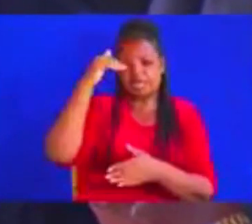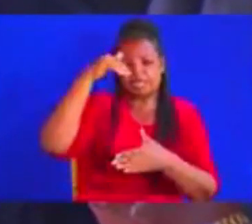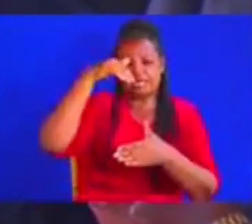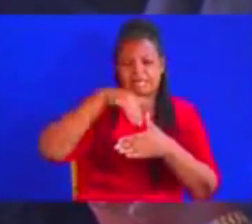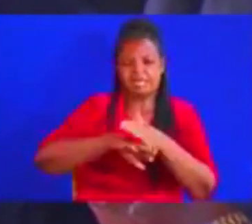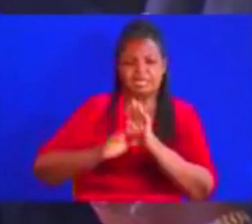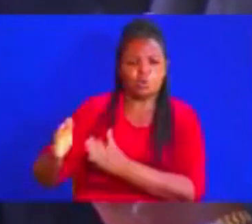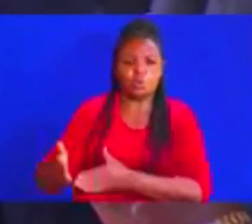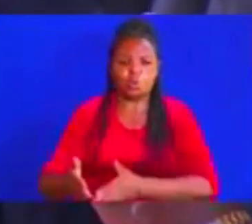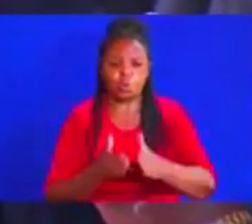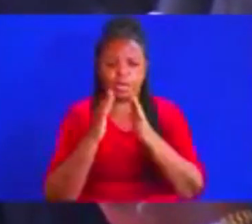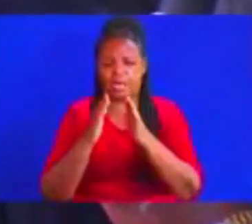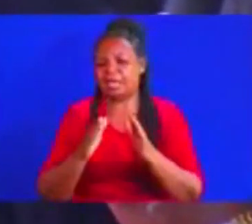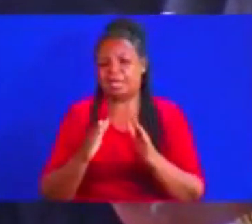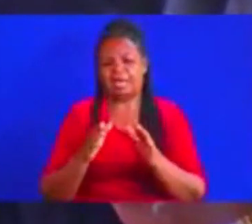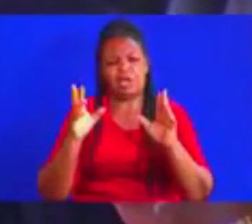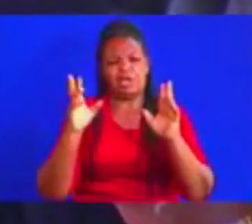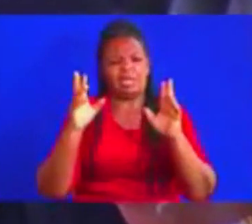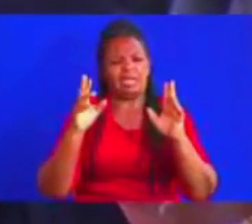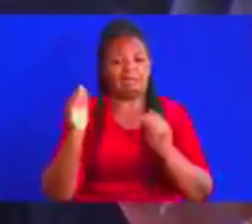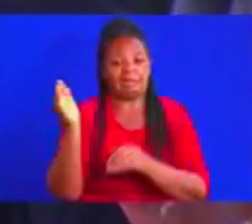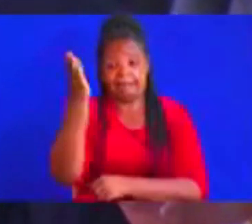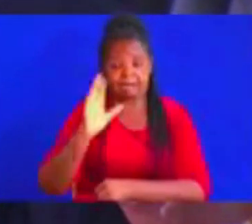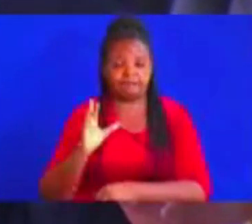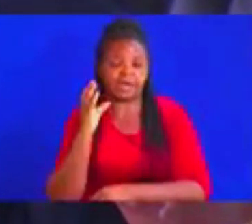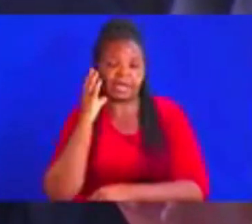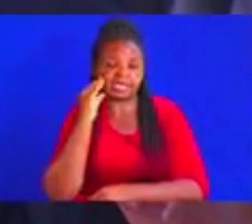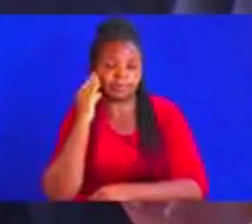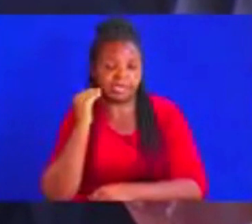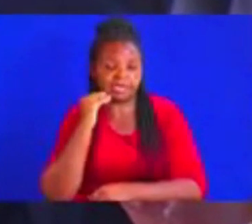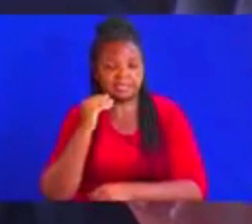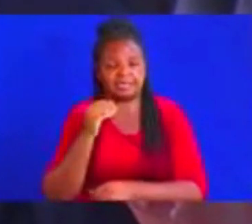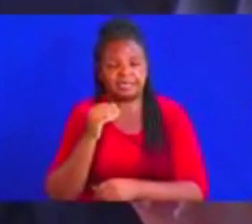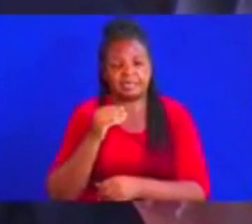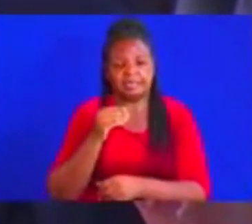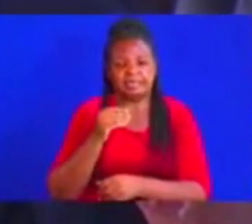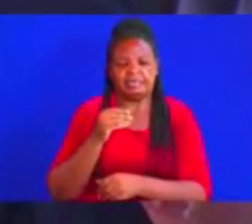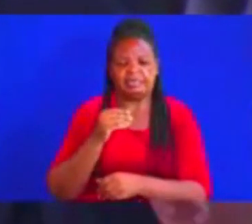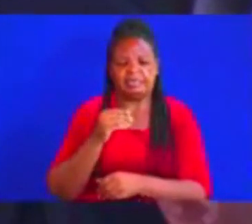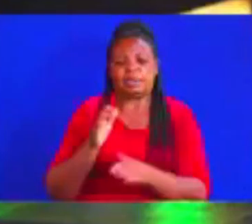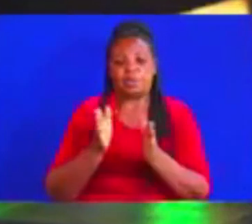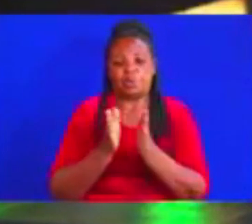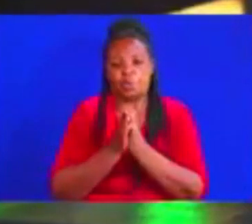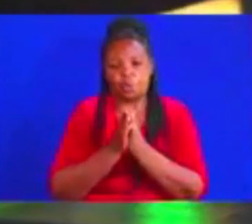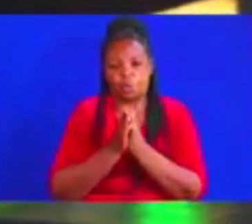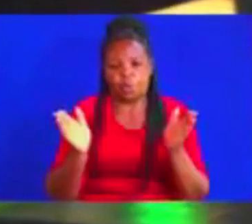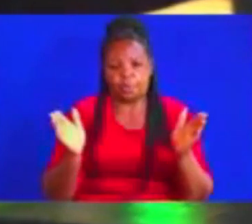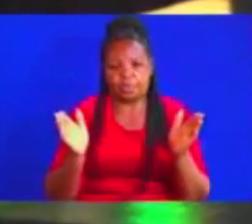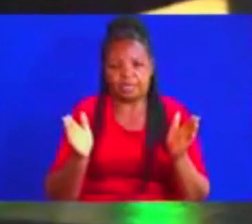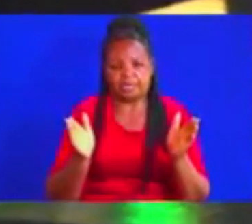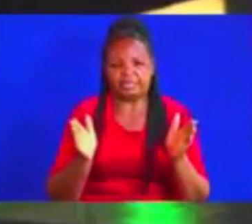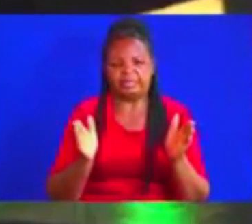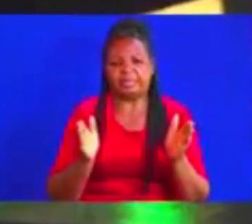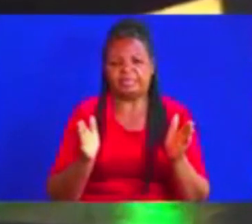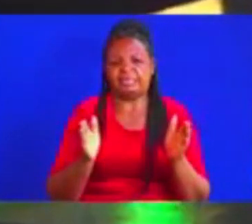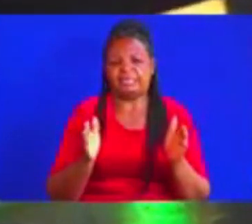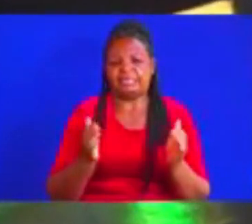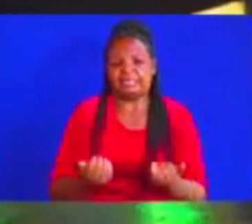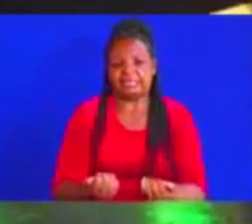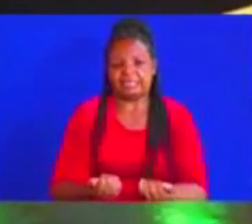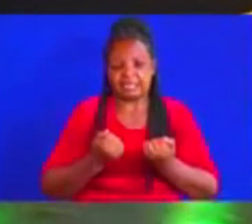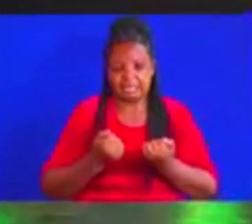way that we have not experienced before. And this would demand that our hearts be opened, it would demand that our spirits